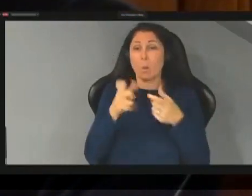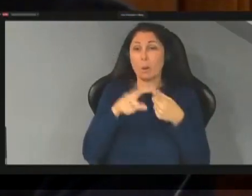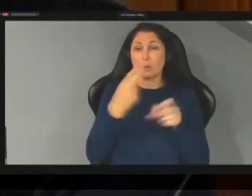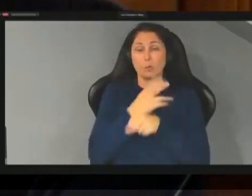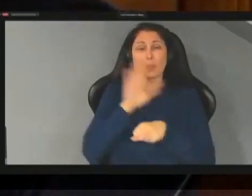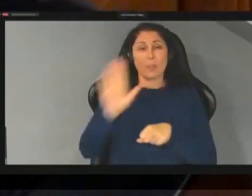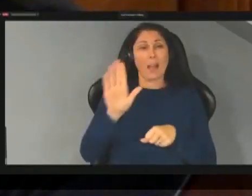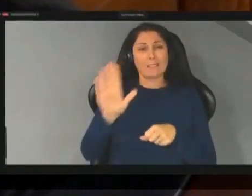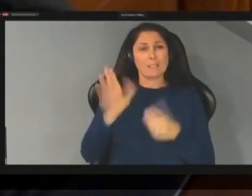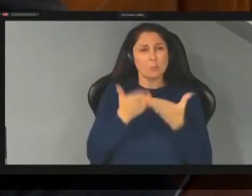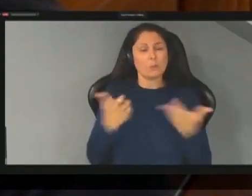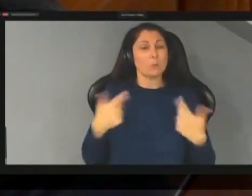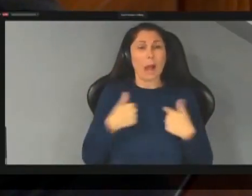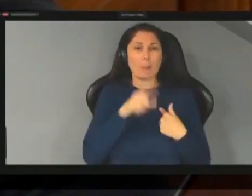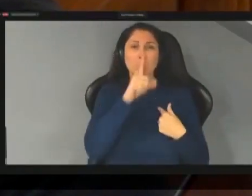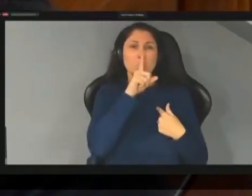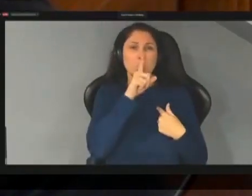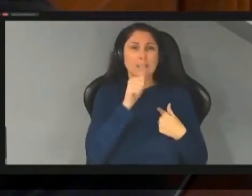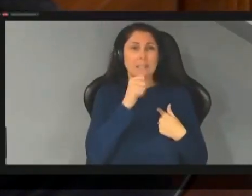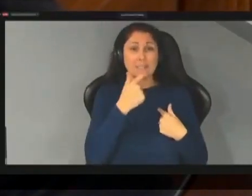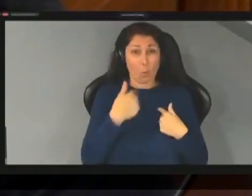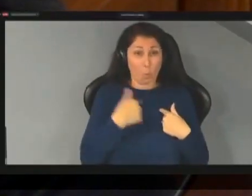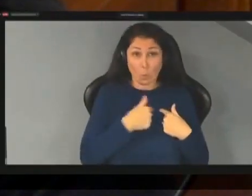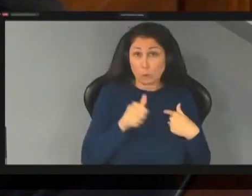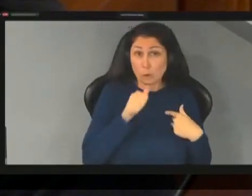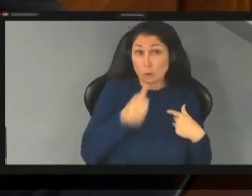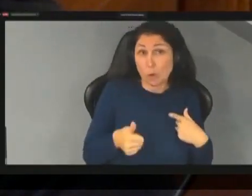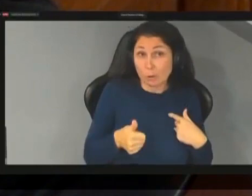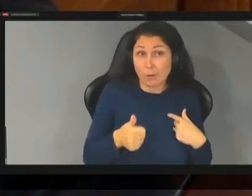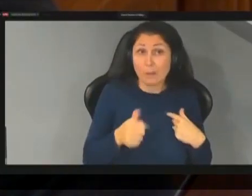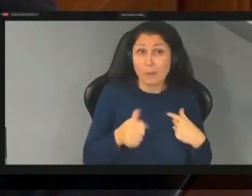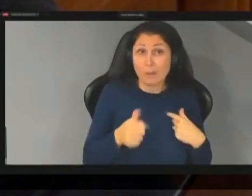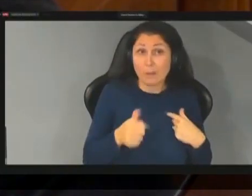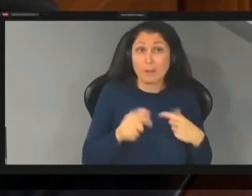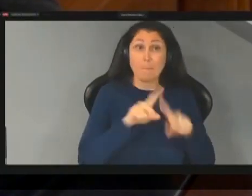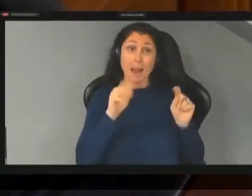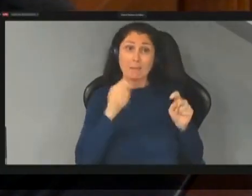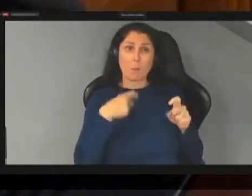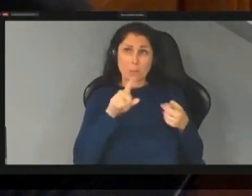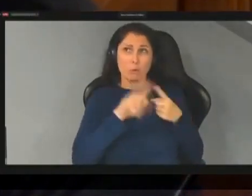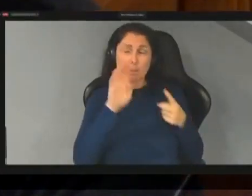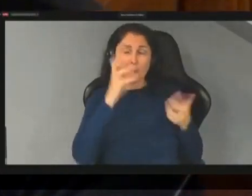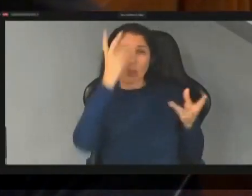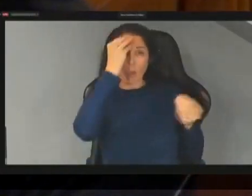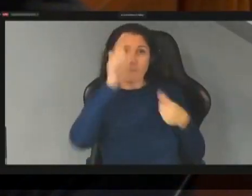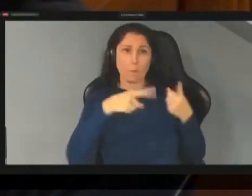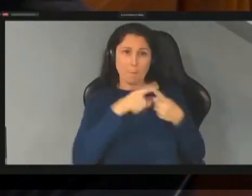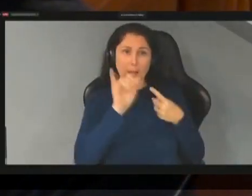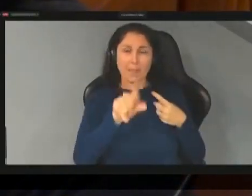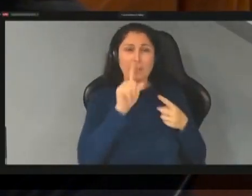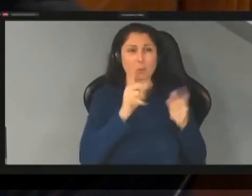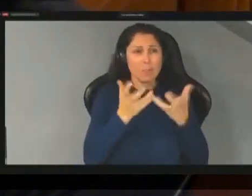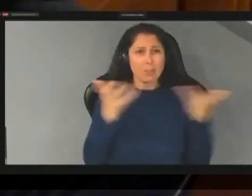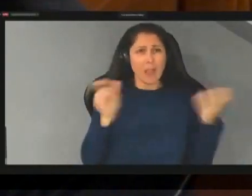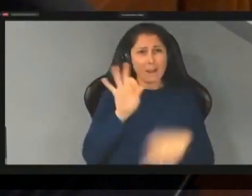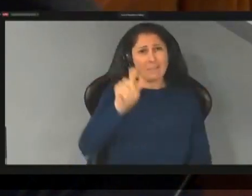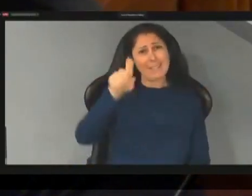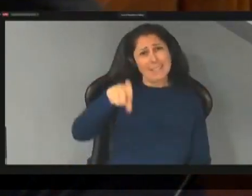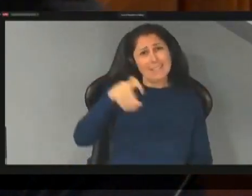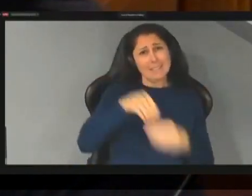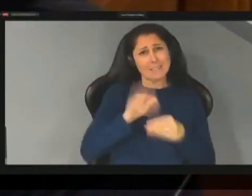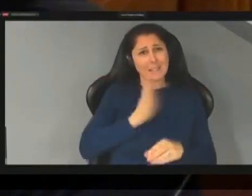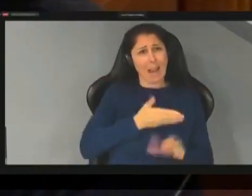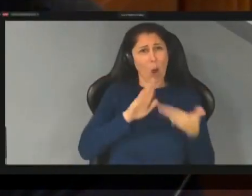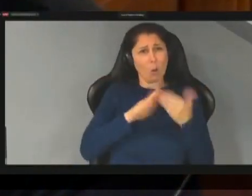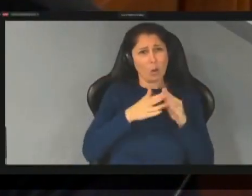not saying that we shouldn't. I am saying that we should be thoughtful about that, because there are a lot of needs in our communities,